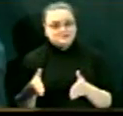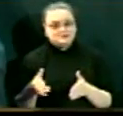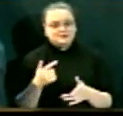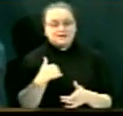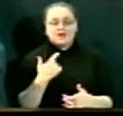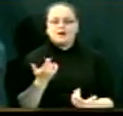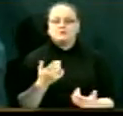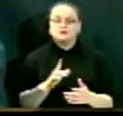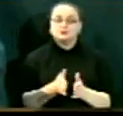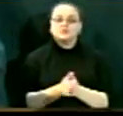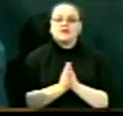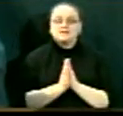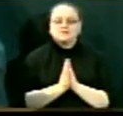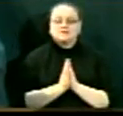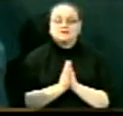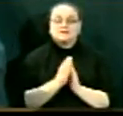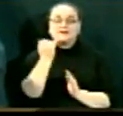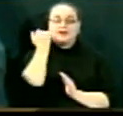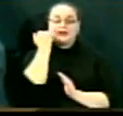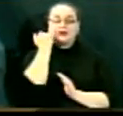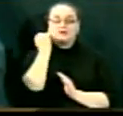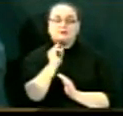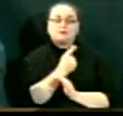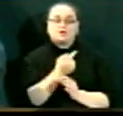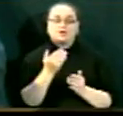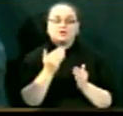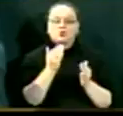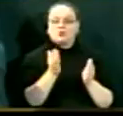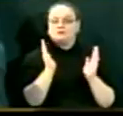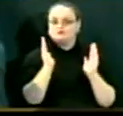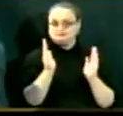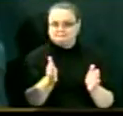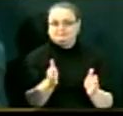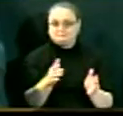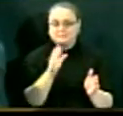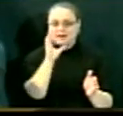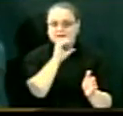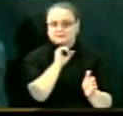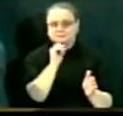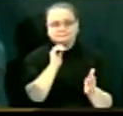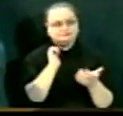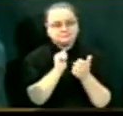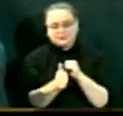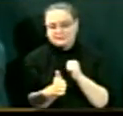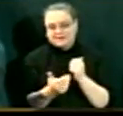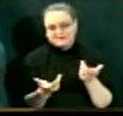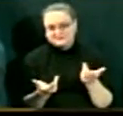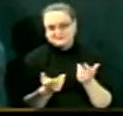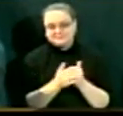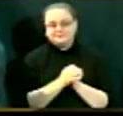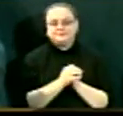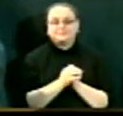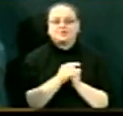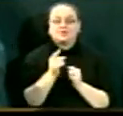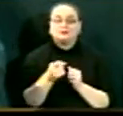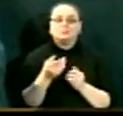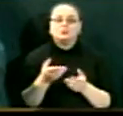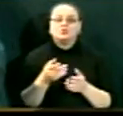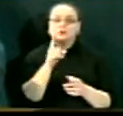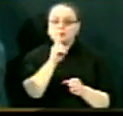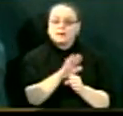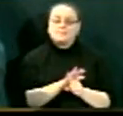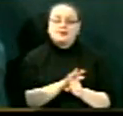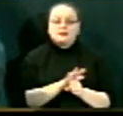would just ask that if we go down this path, and I assume this is going to pass, that you would